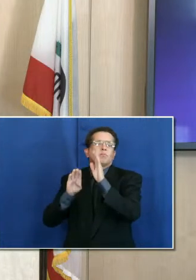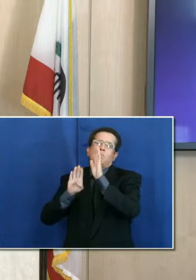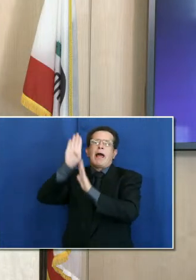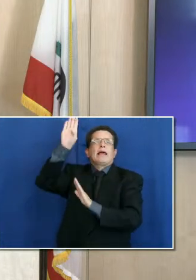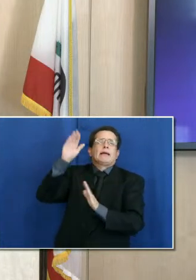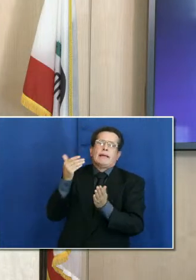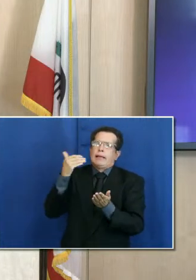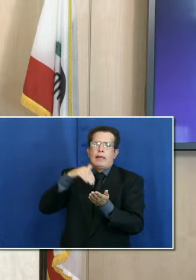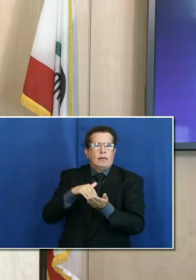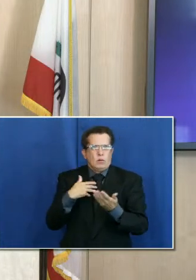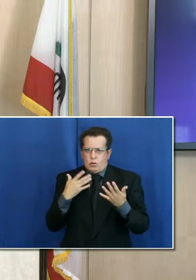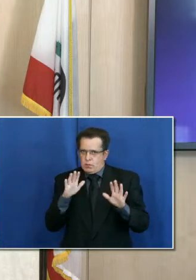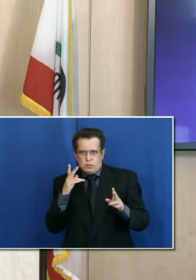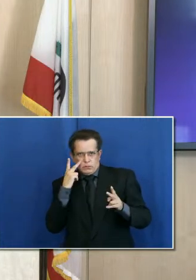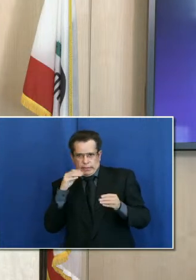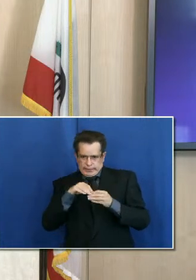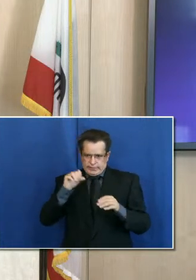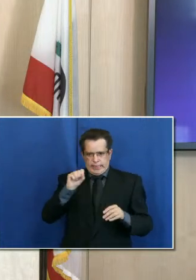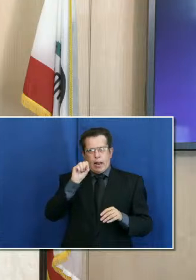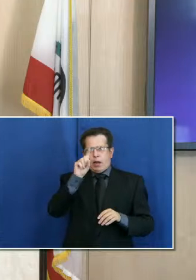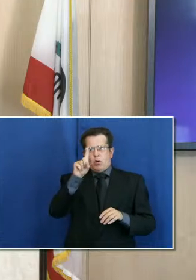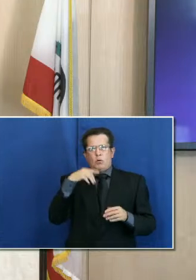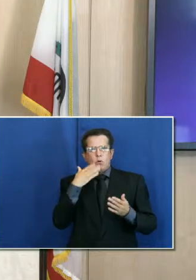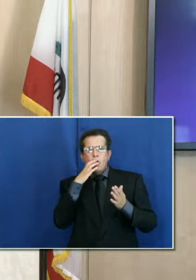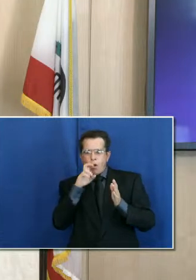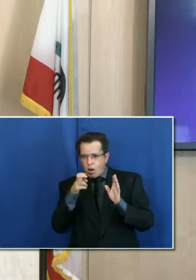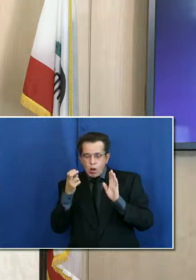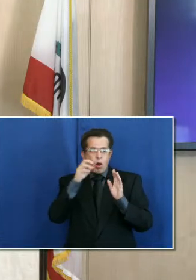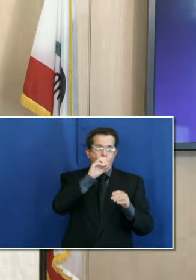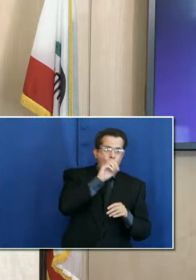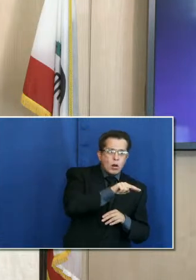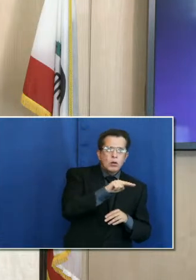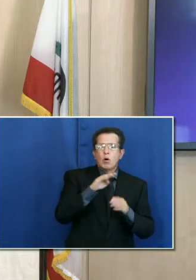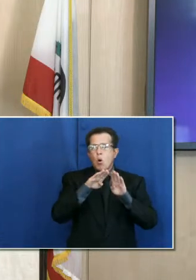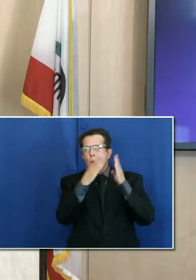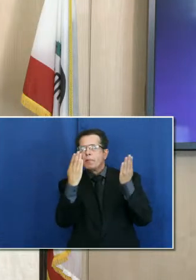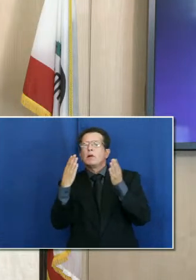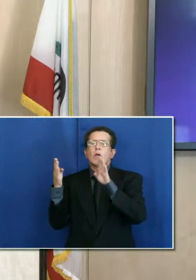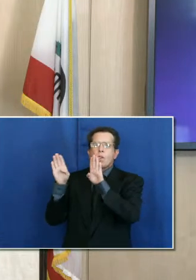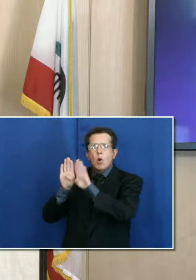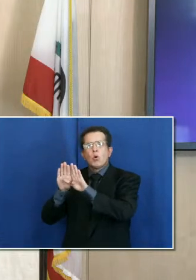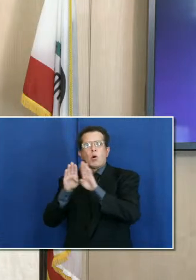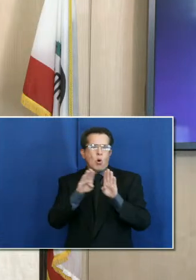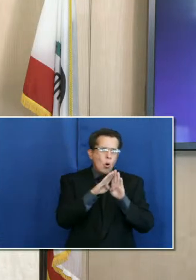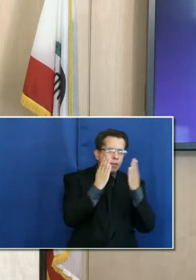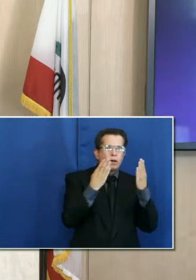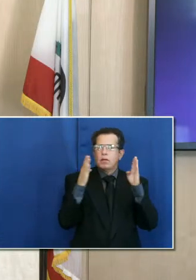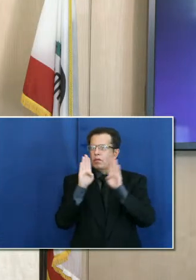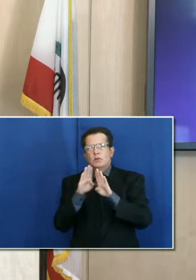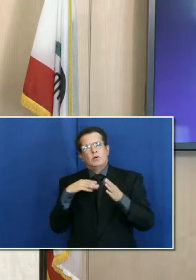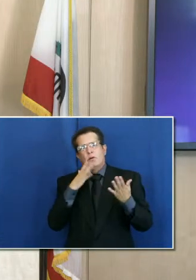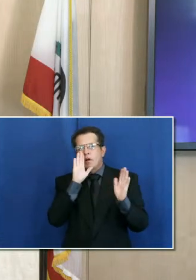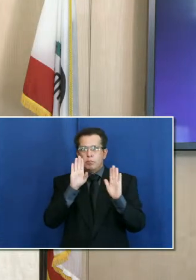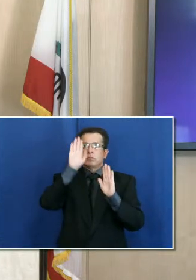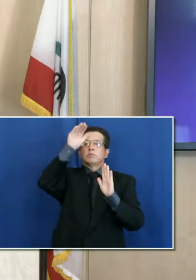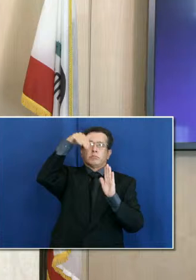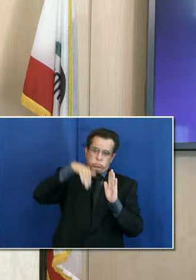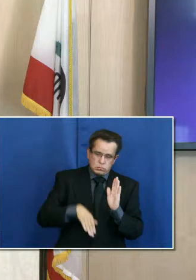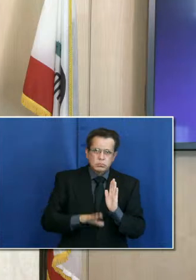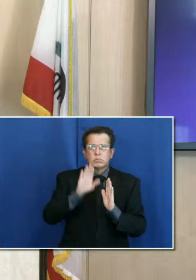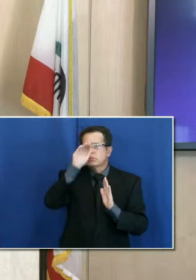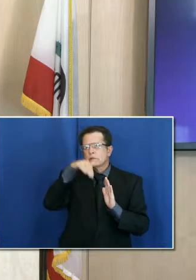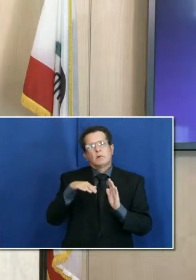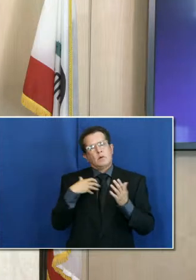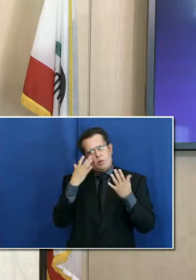desperately want to avoid in San Diego County is the on the list, off the list, open, close scenario. What is most important is that we stay off the